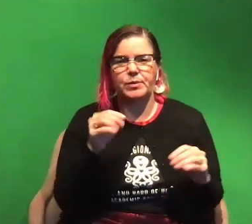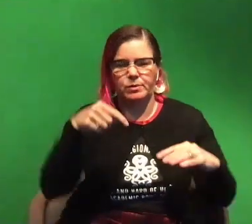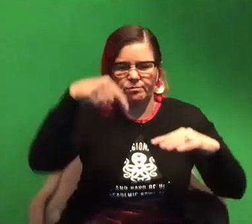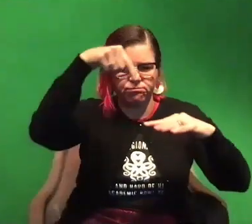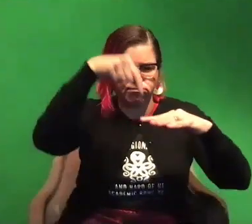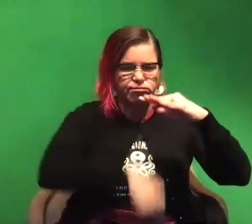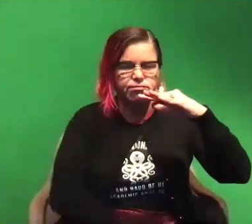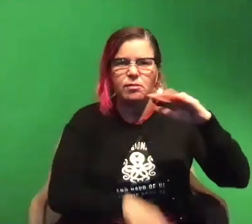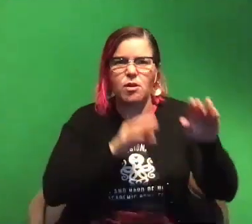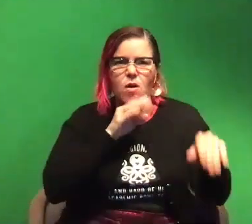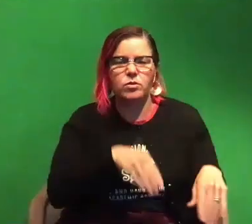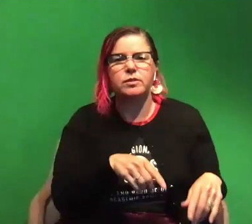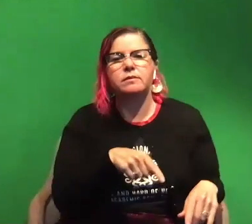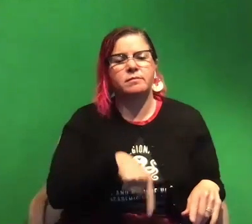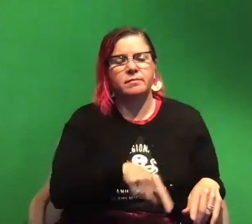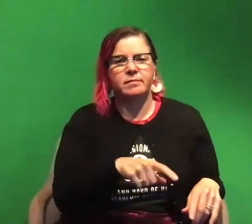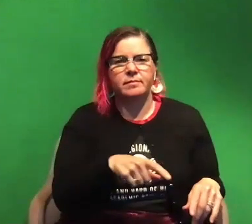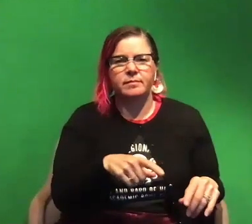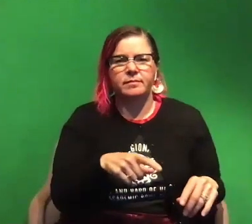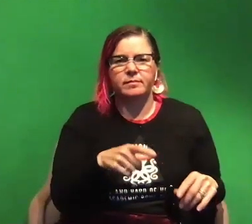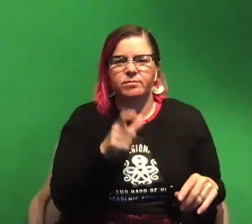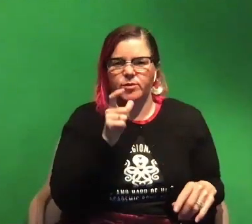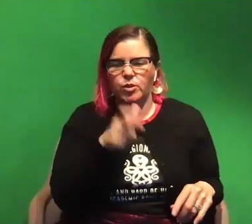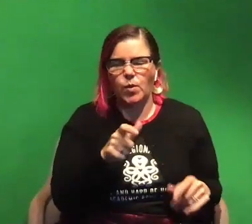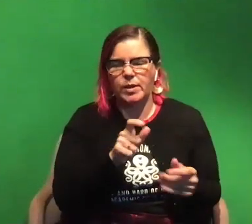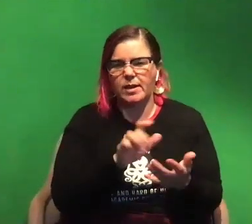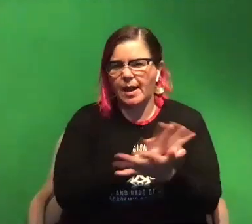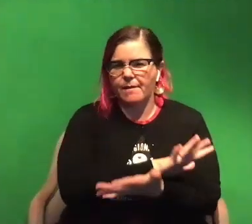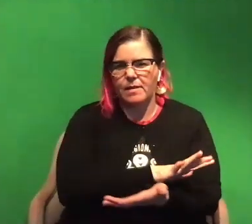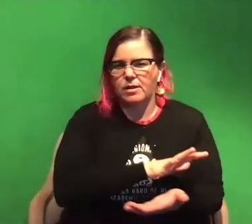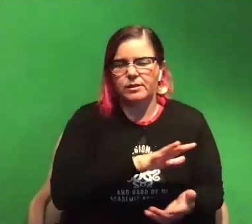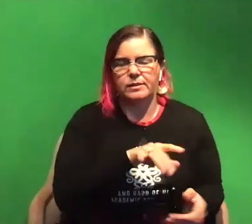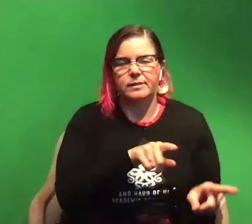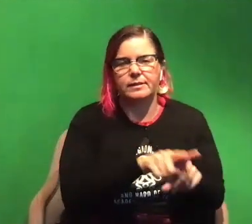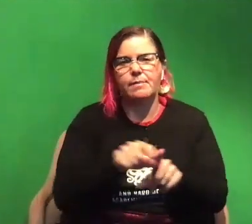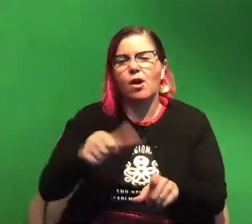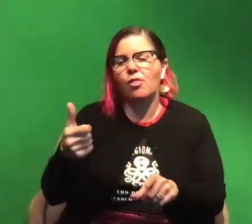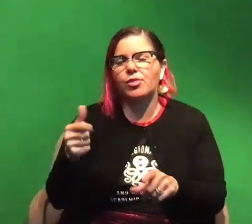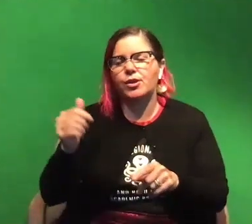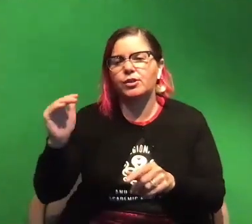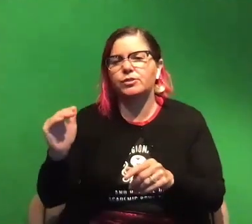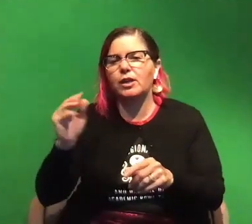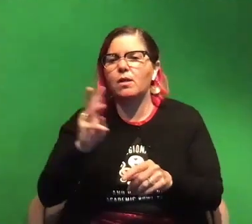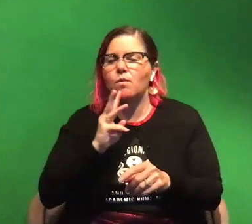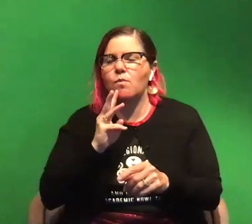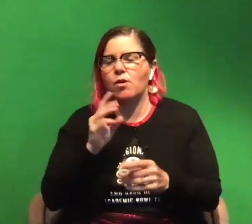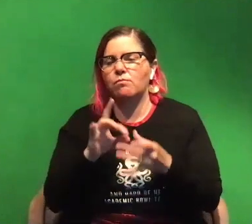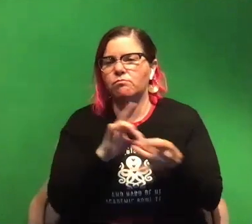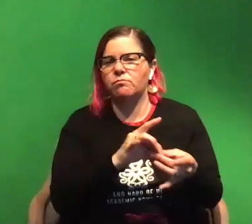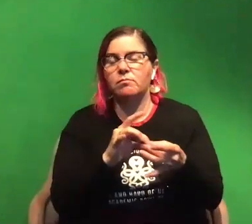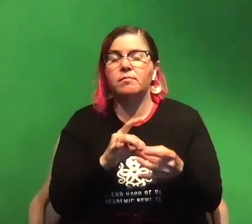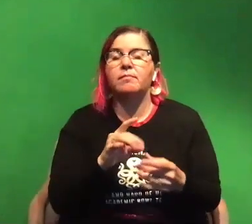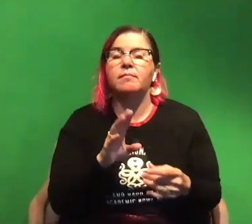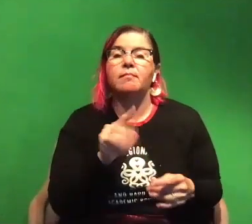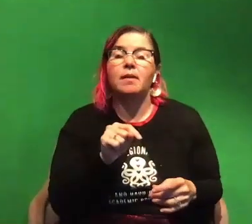depths, these animals don't have as much of a need for that camouflage as the shallow water relatives. However, that being